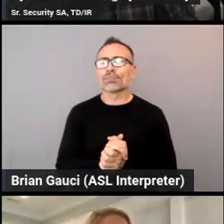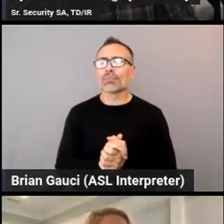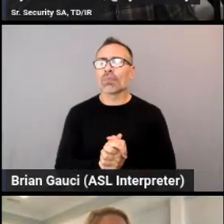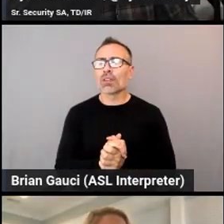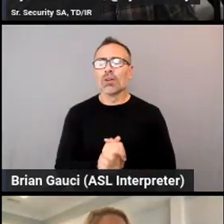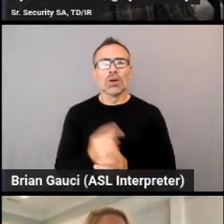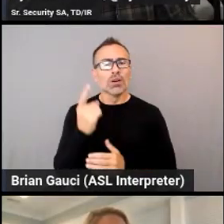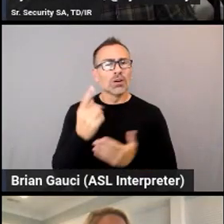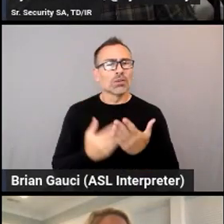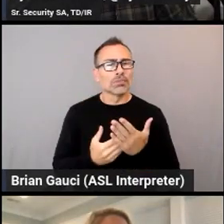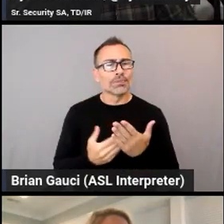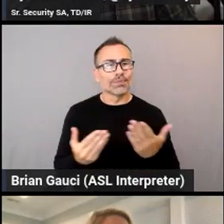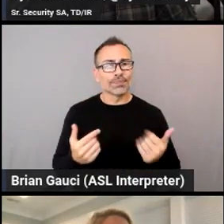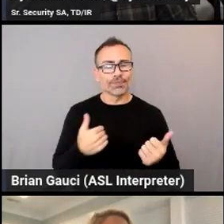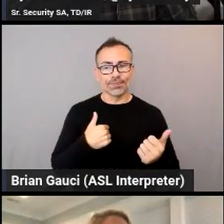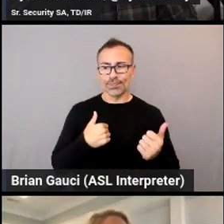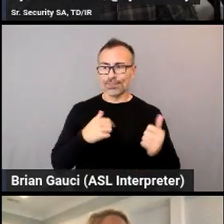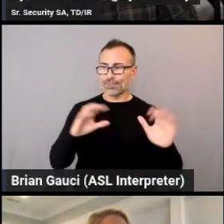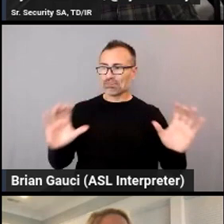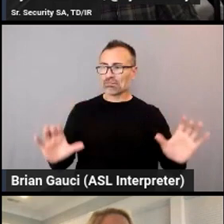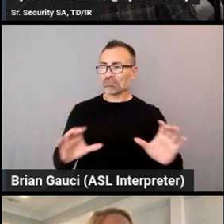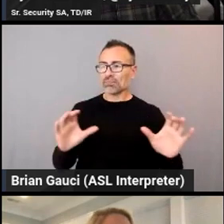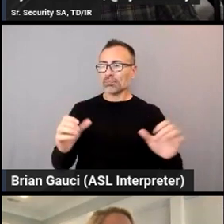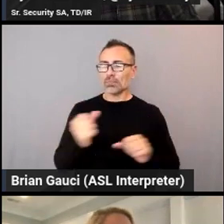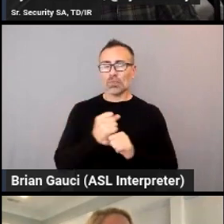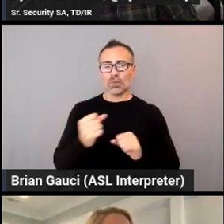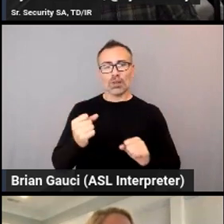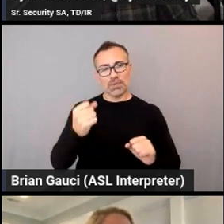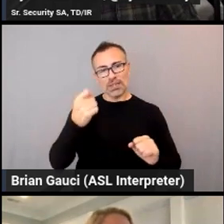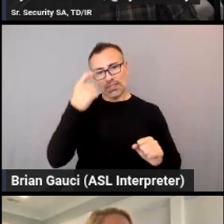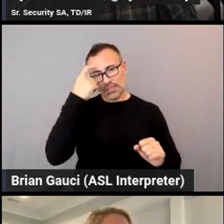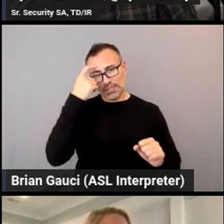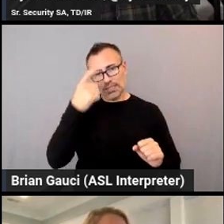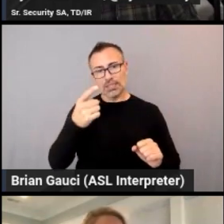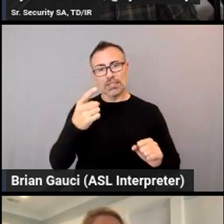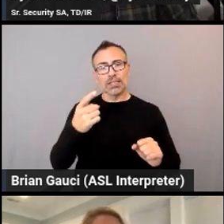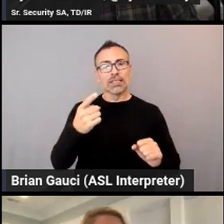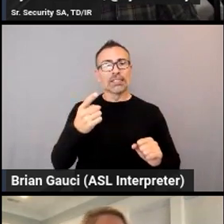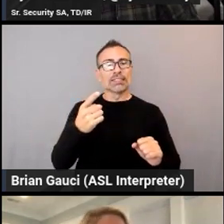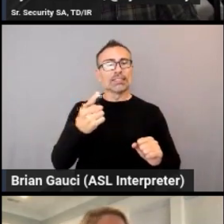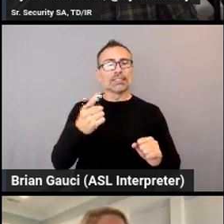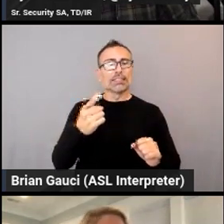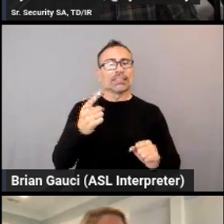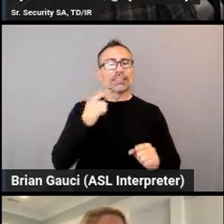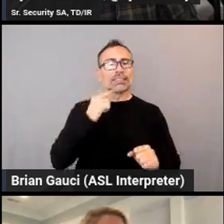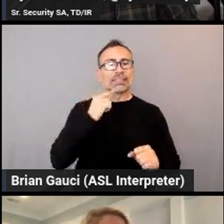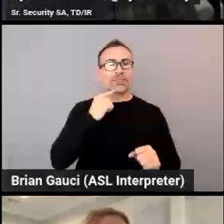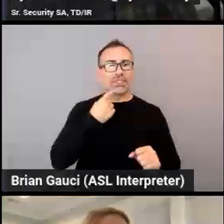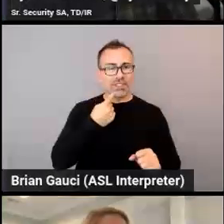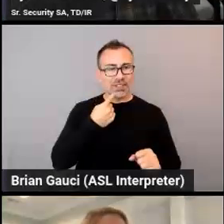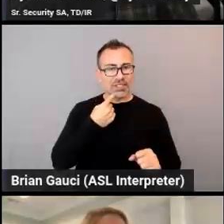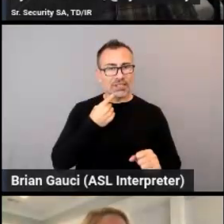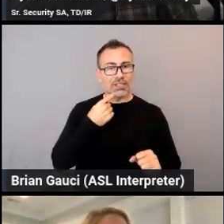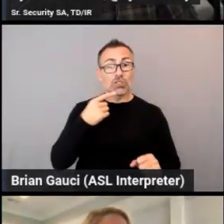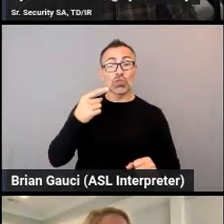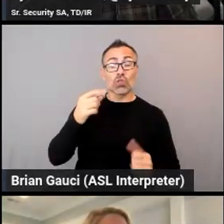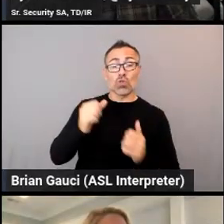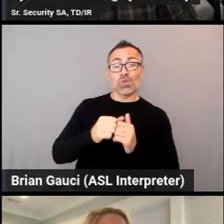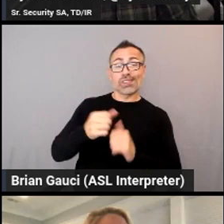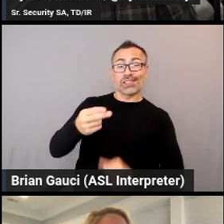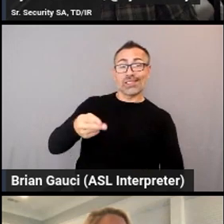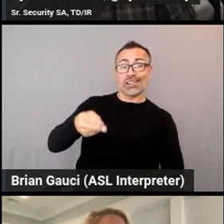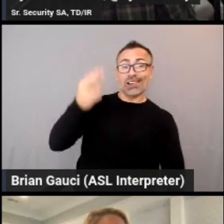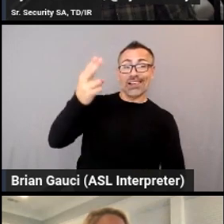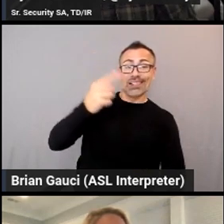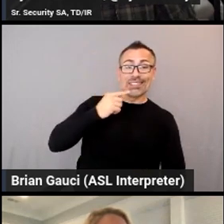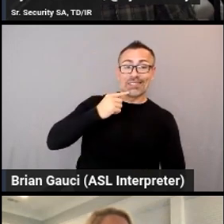I did to kind of make sense of these is severity. So with the high severity finding, that means that we